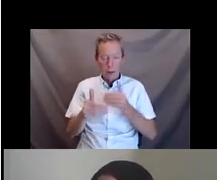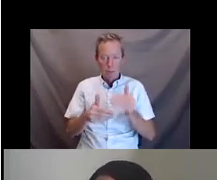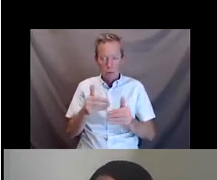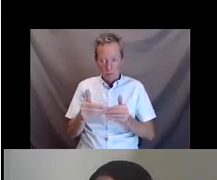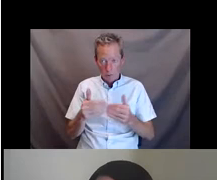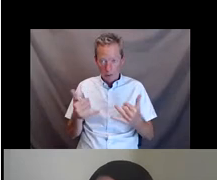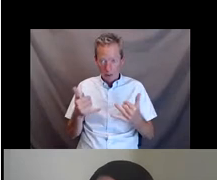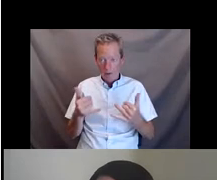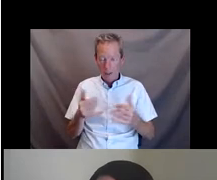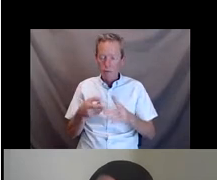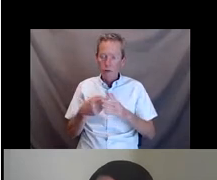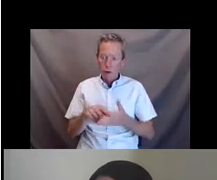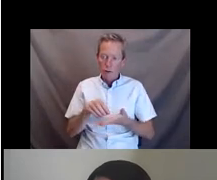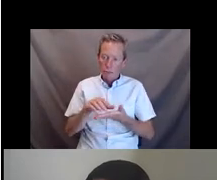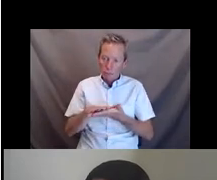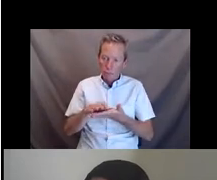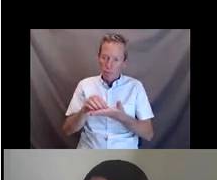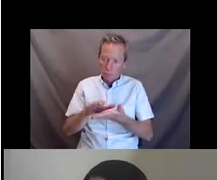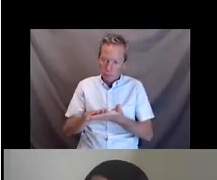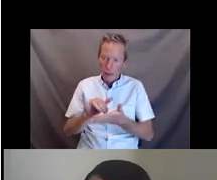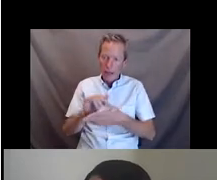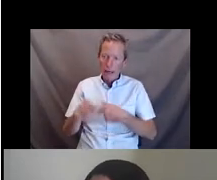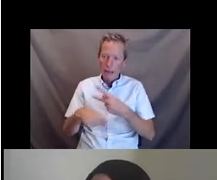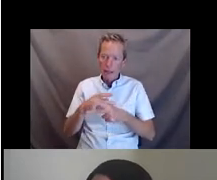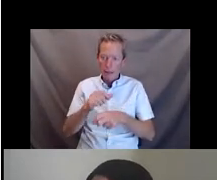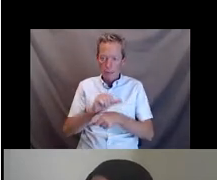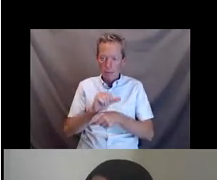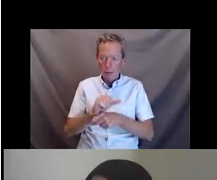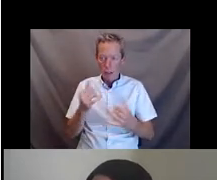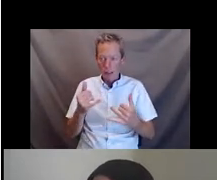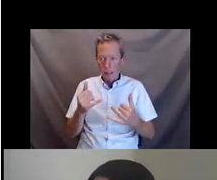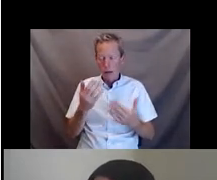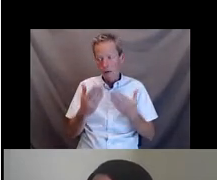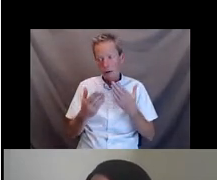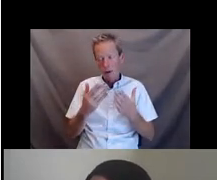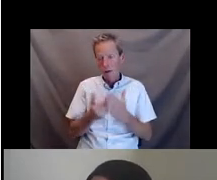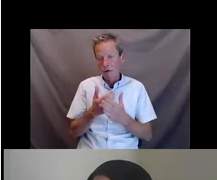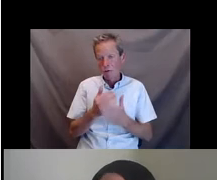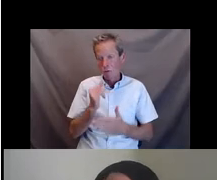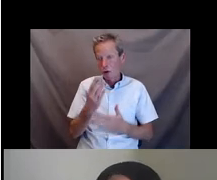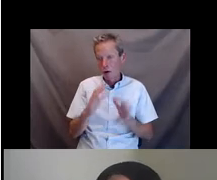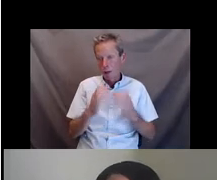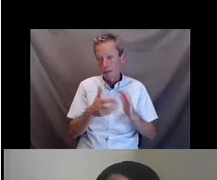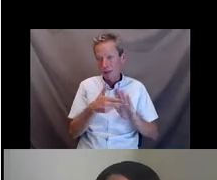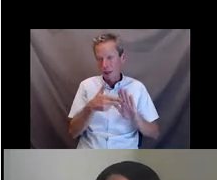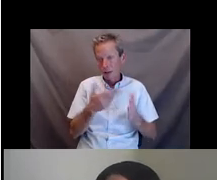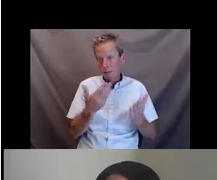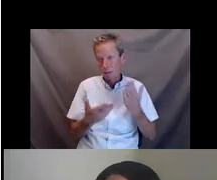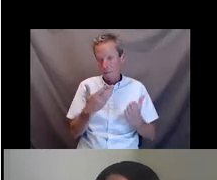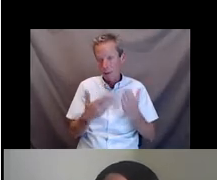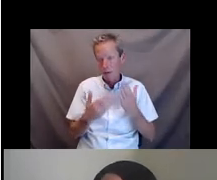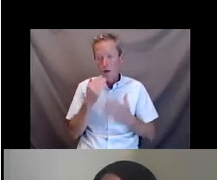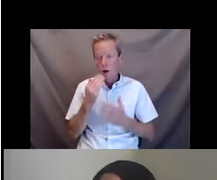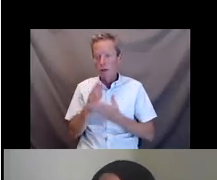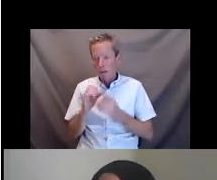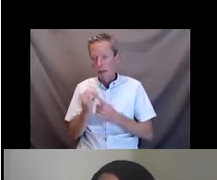we'll start to capture that type of work as well. So as Dan said, there may be new job classifications. We know there's a need for new job classifications in some